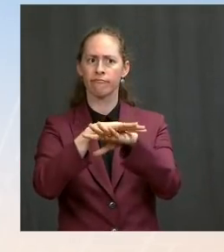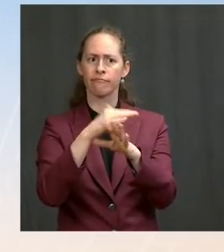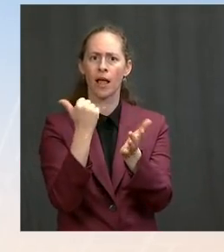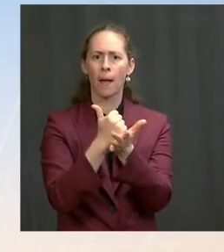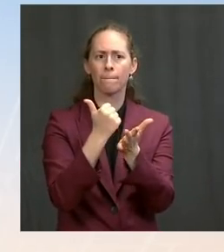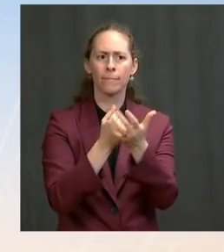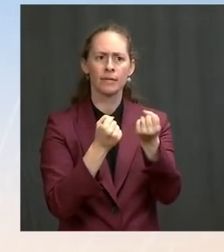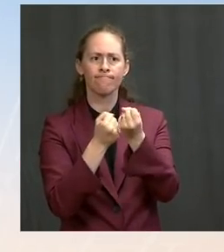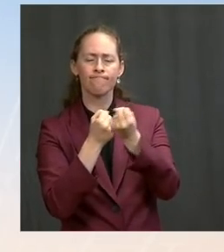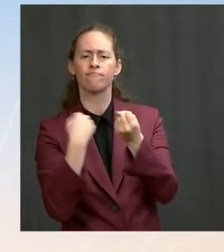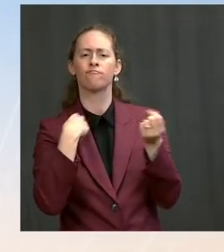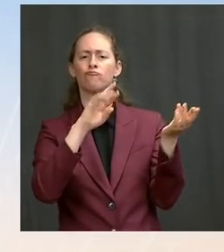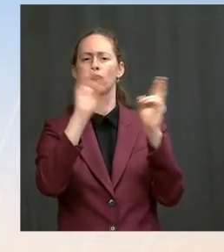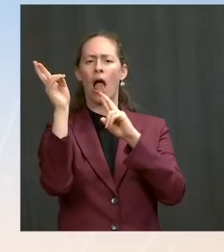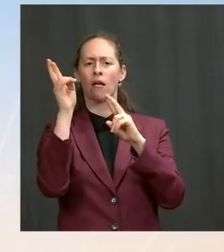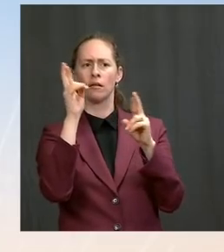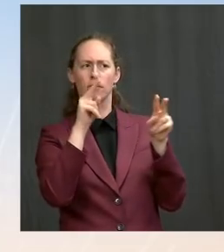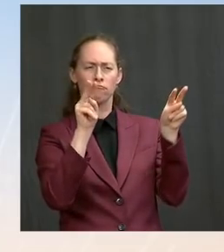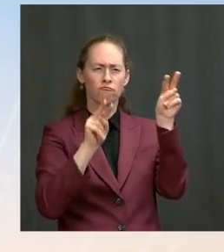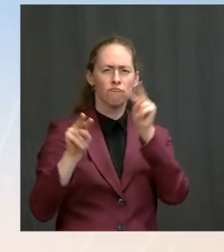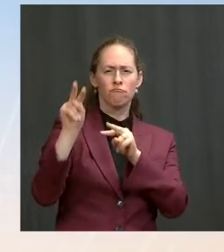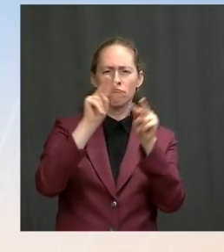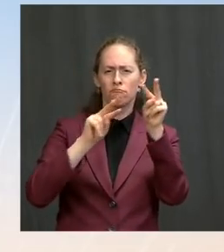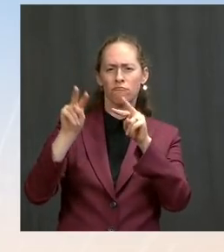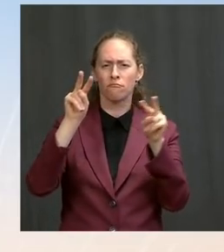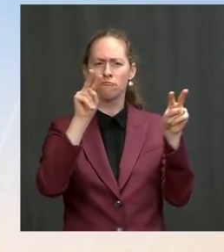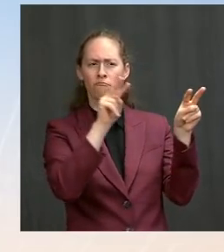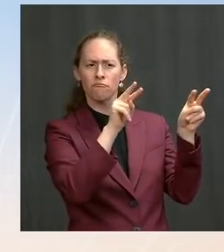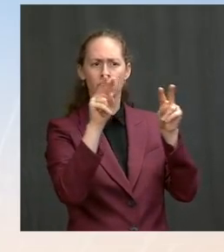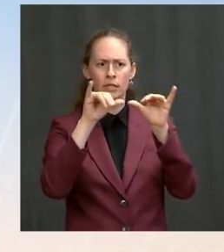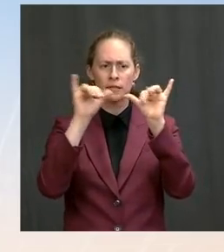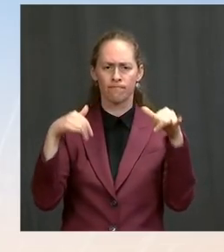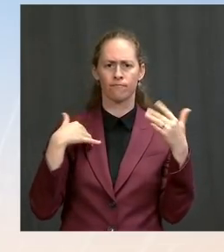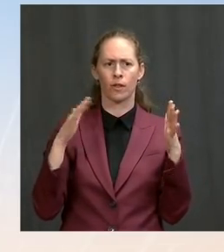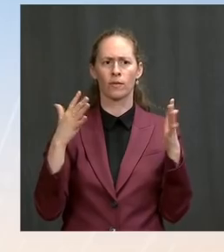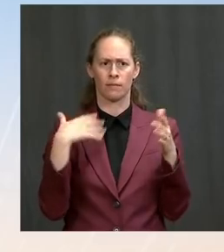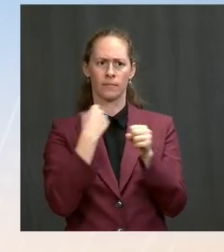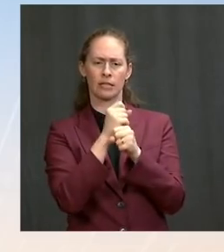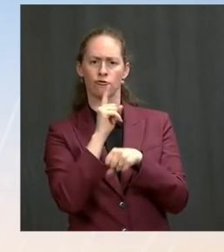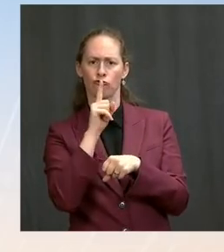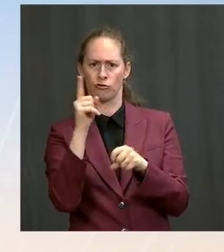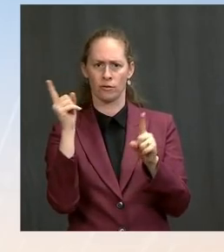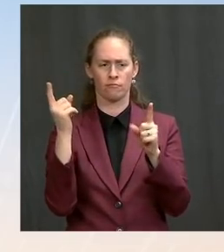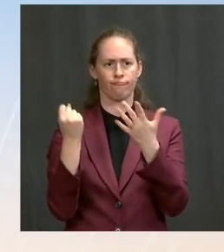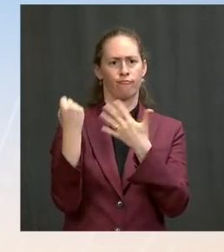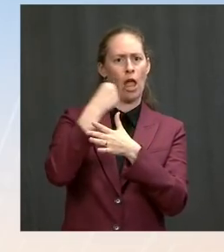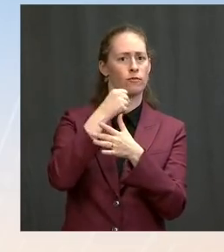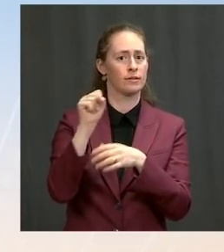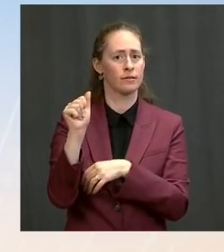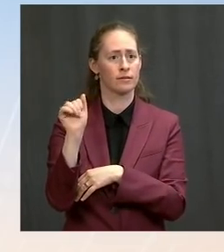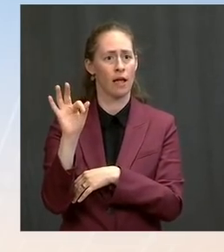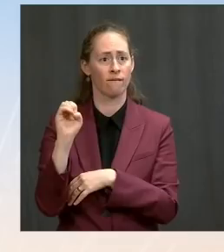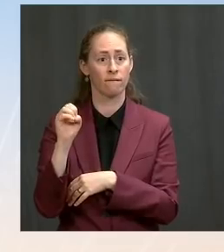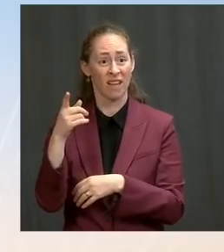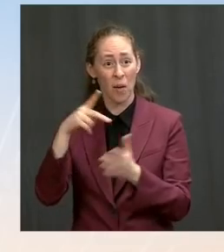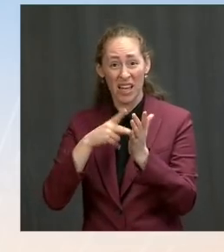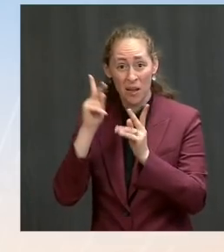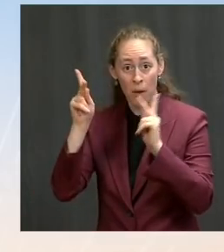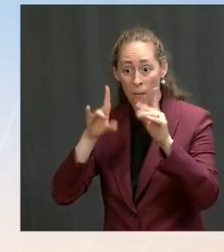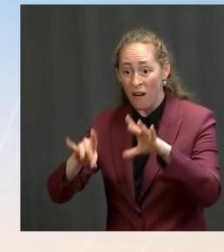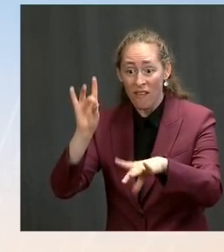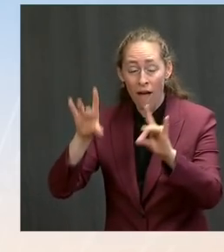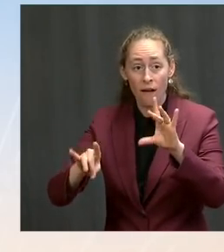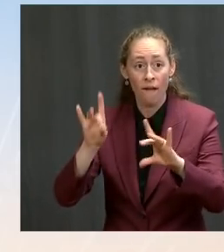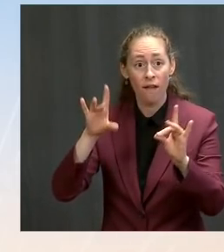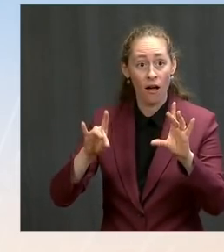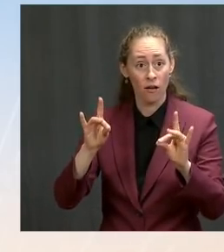latest information to be sure that we keep the public safe. Are you confident that the people that are searching the rubble, that they're getting the